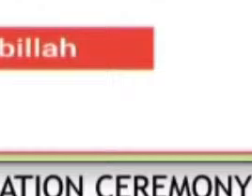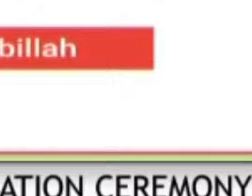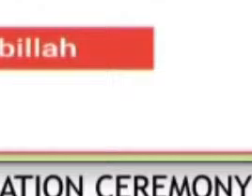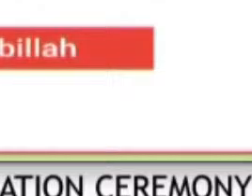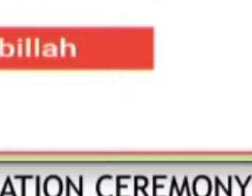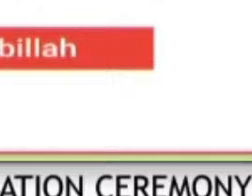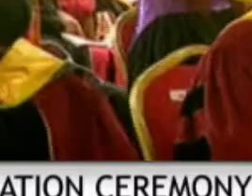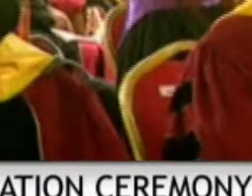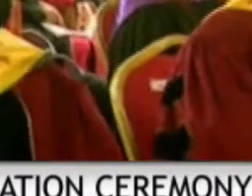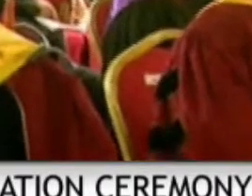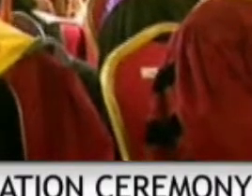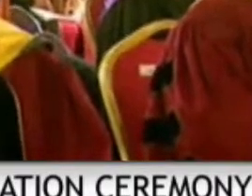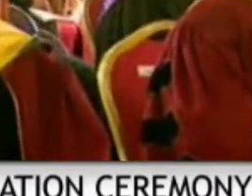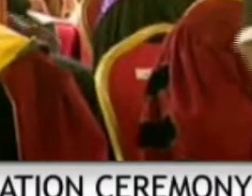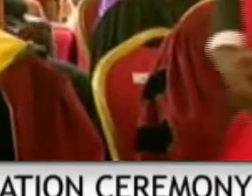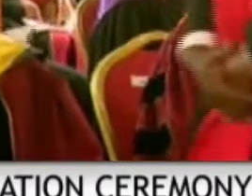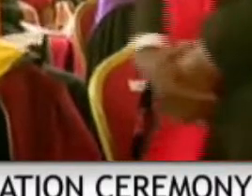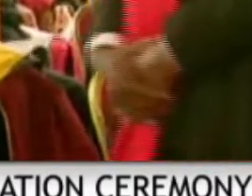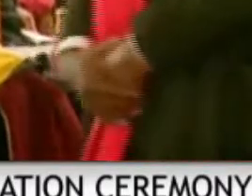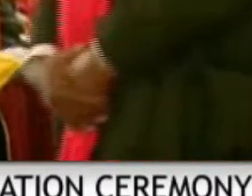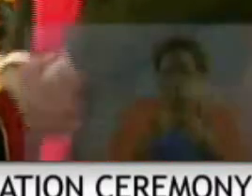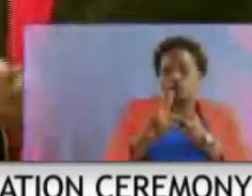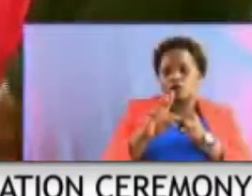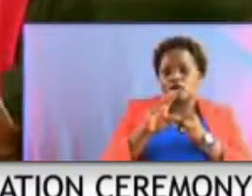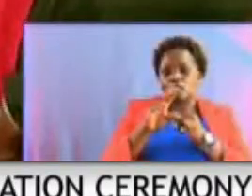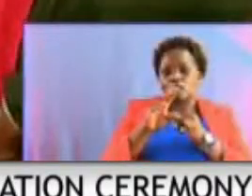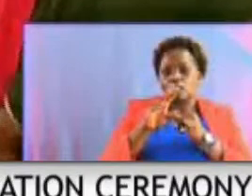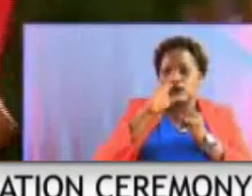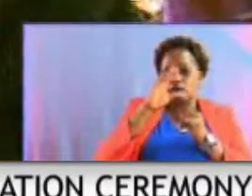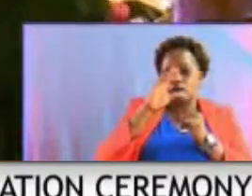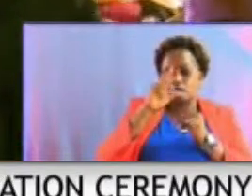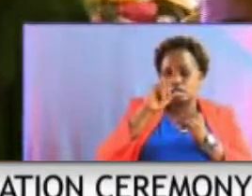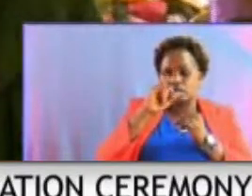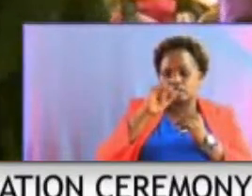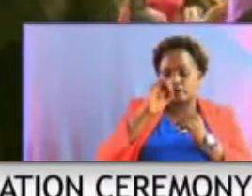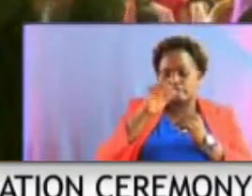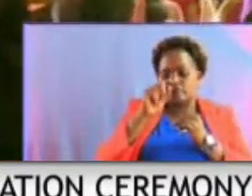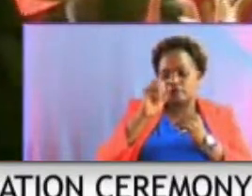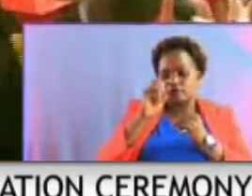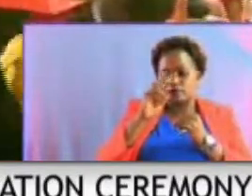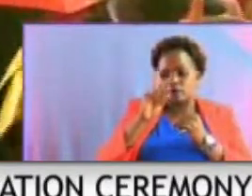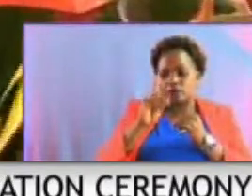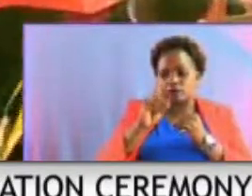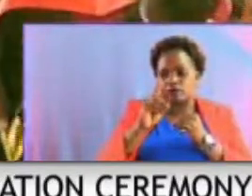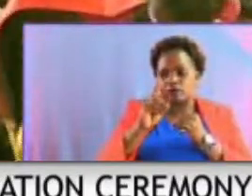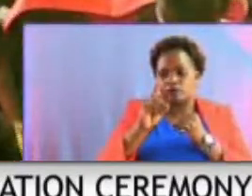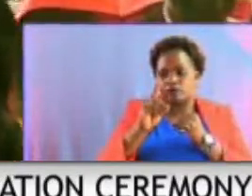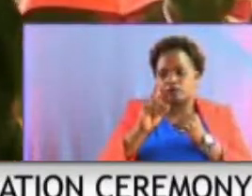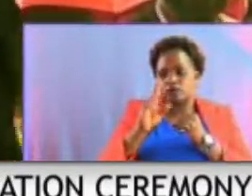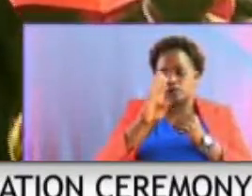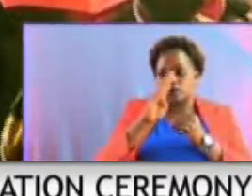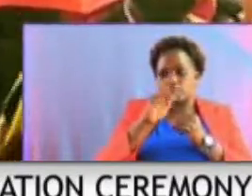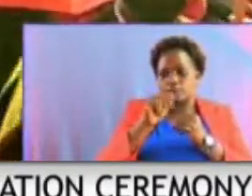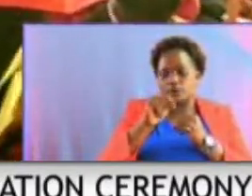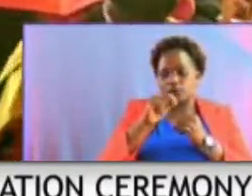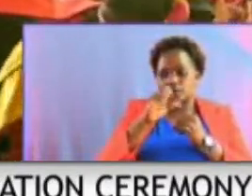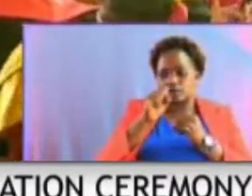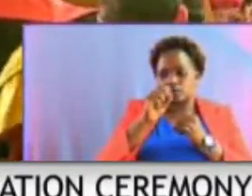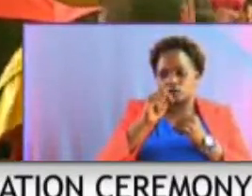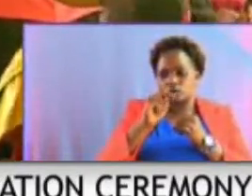2, Professor Clifford Machogu. Number 3, Professor Benson